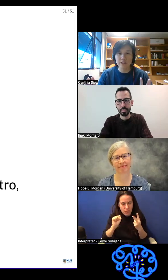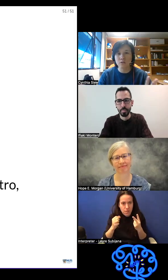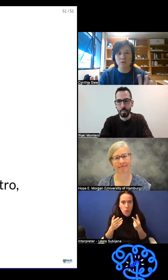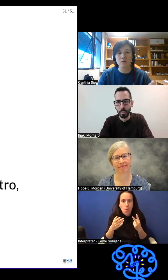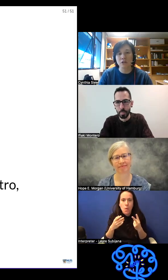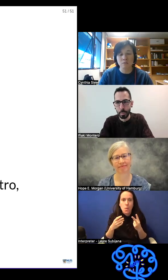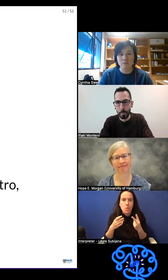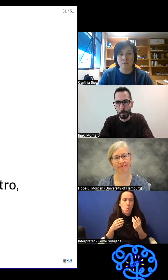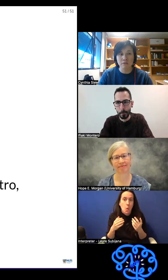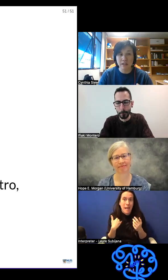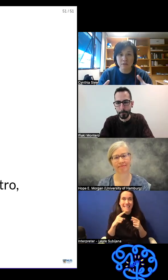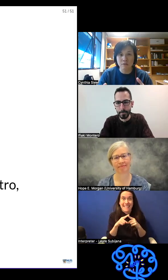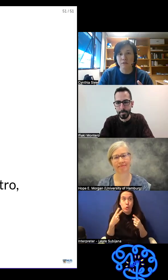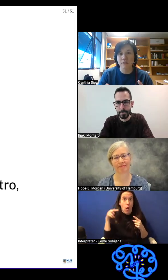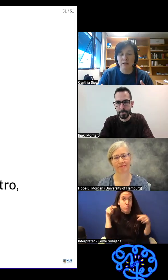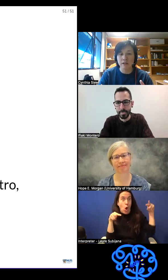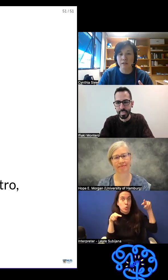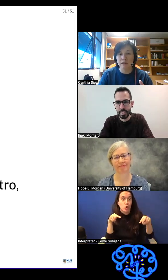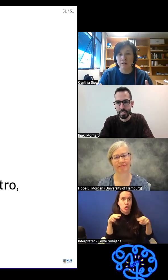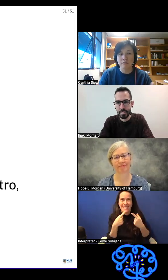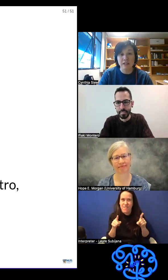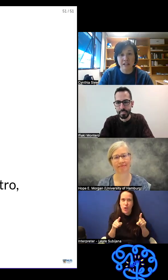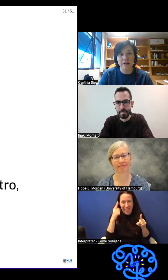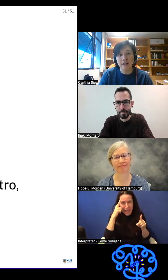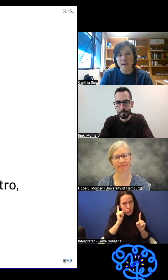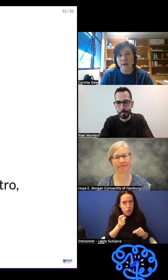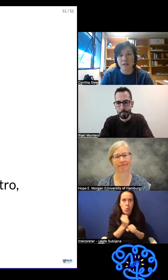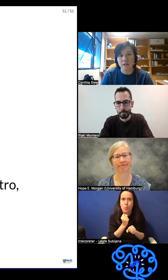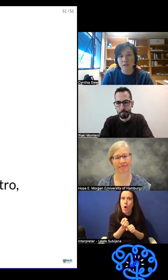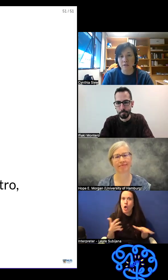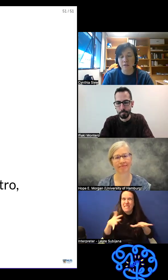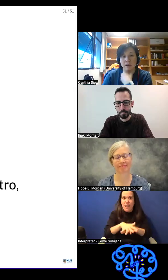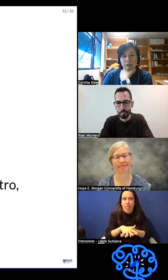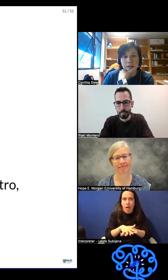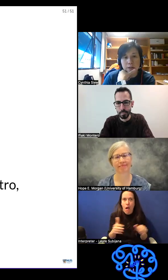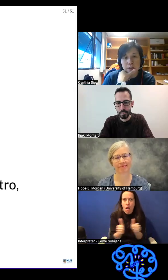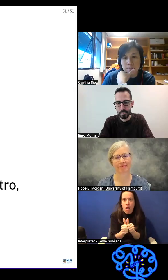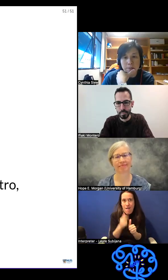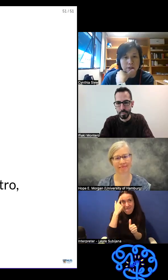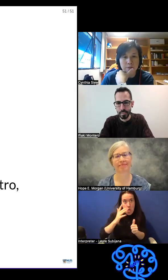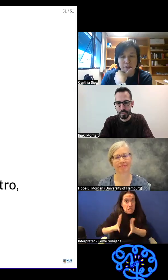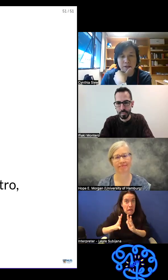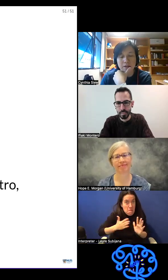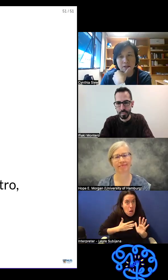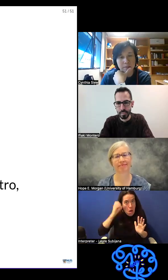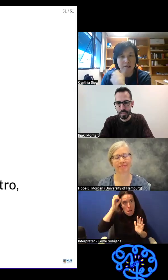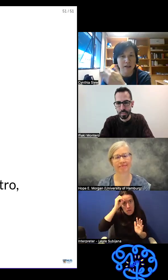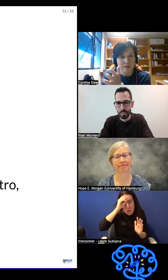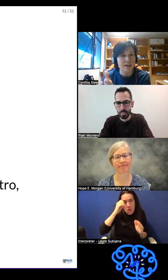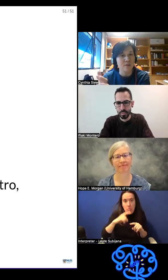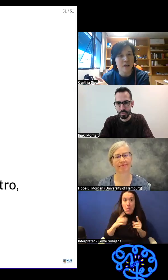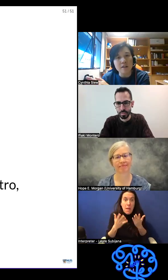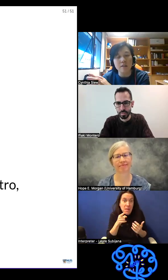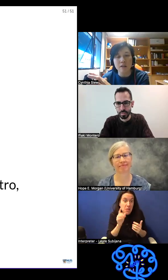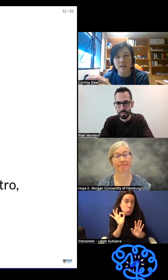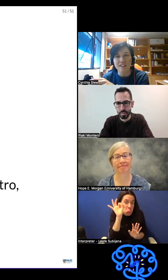think these two approaches would need to work together in sign, actually. So I think maybe that would be something that I will say